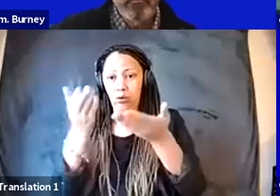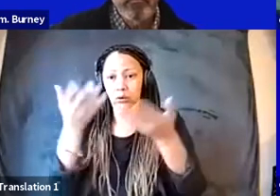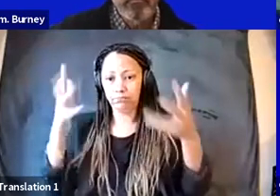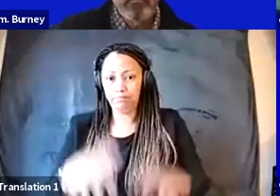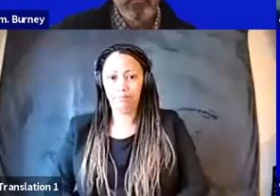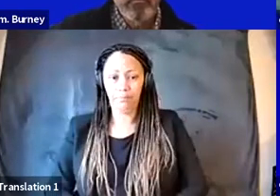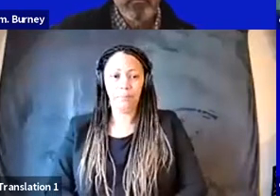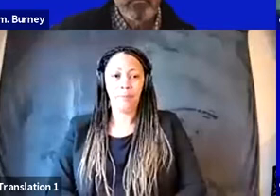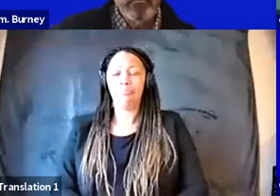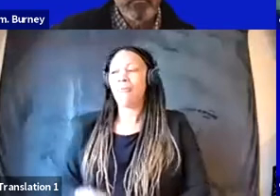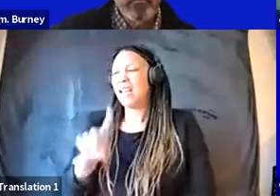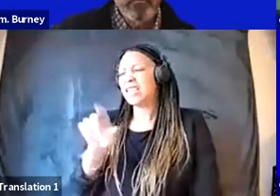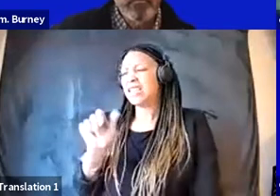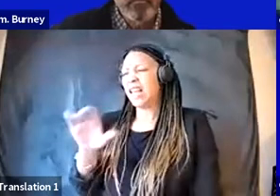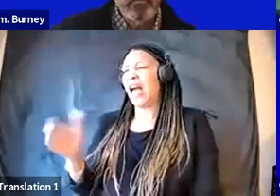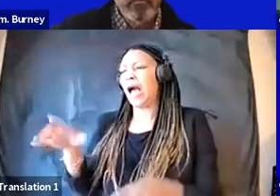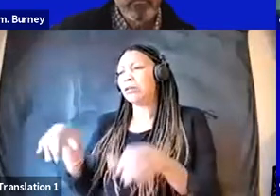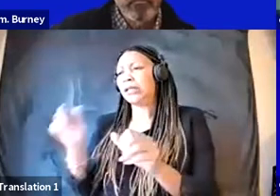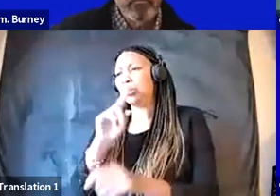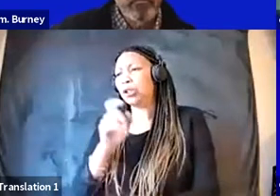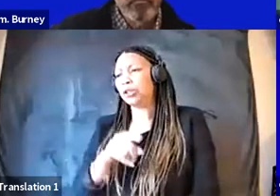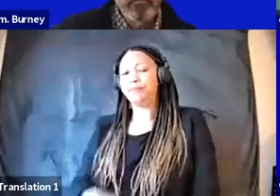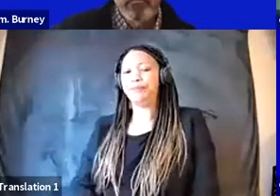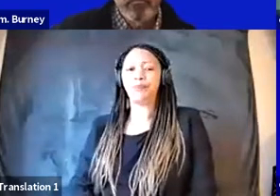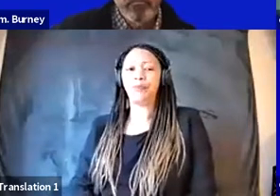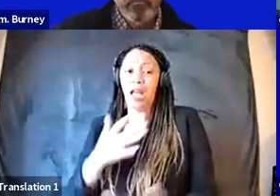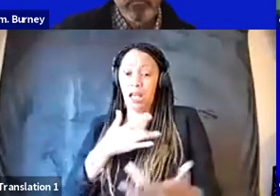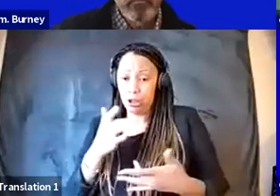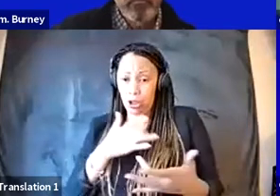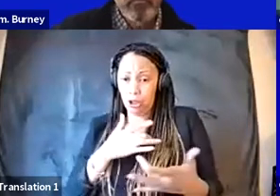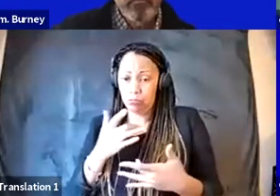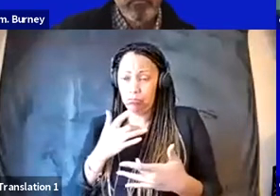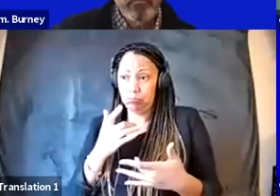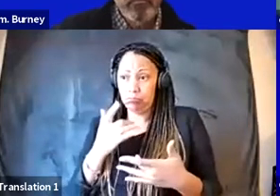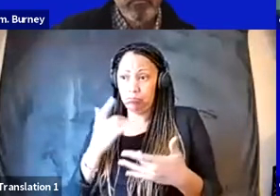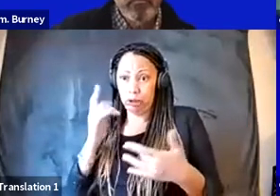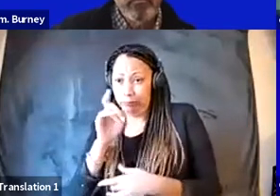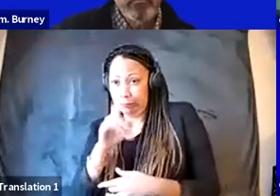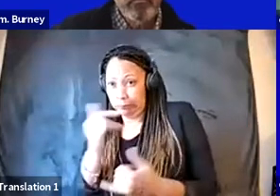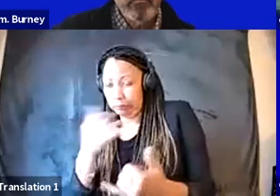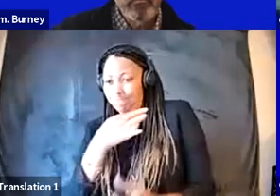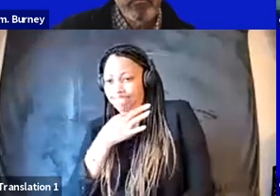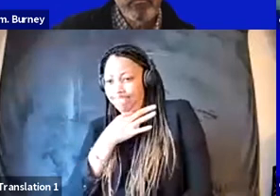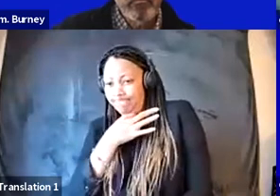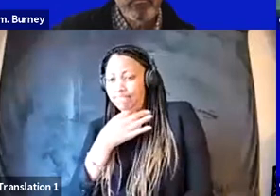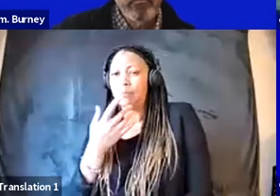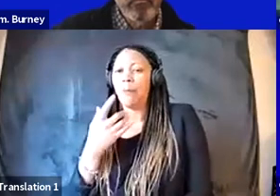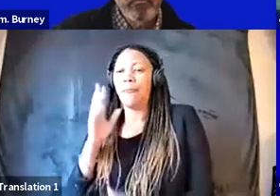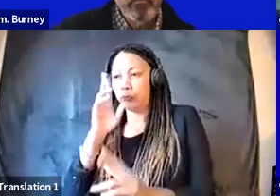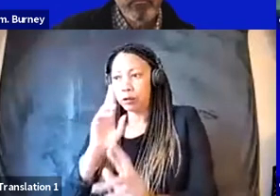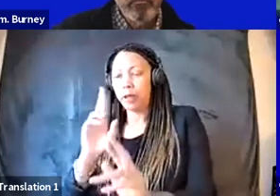is Zach again. I'll take that. So if the concern that is being raised is with respect to